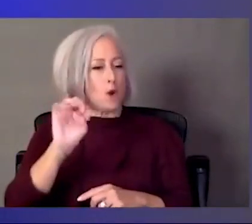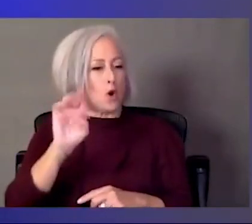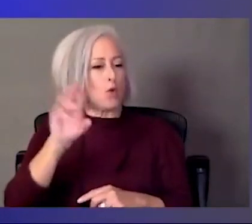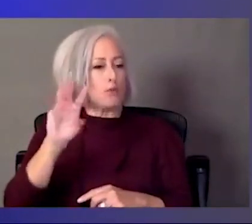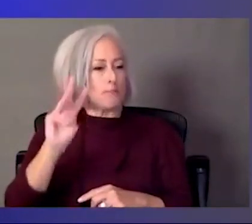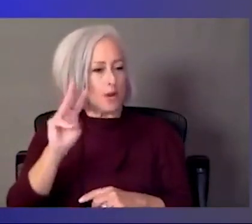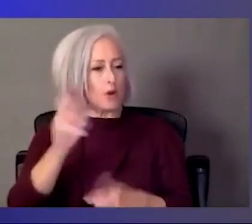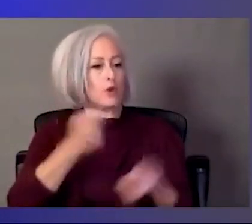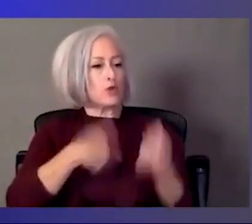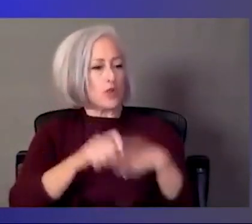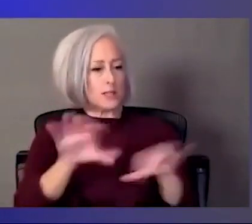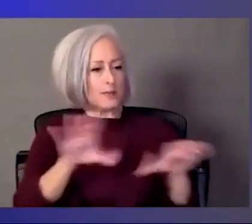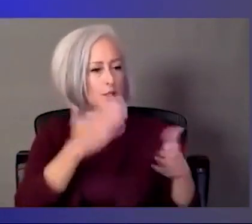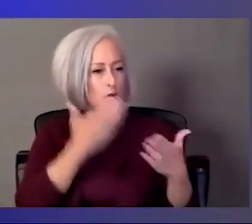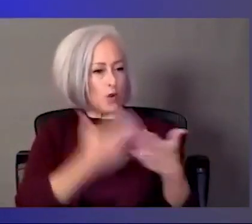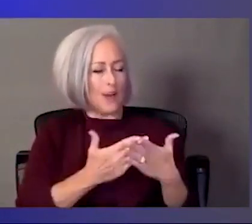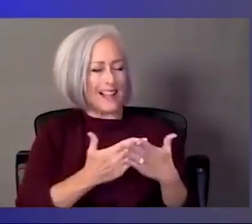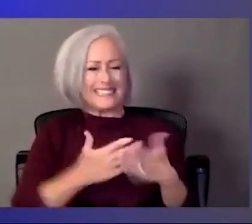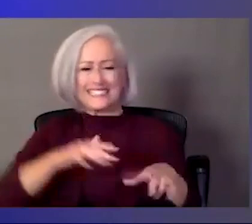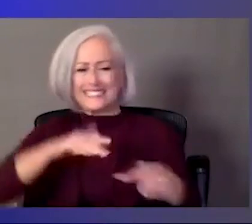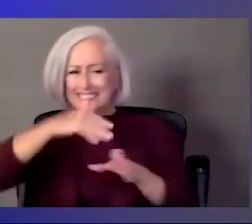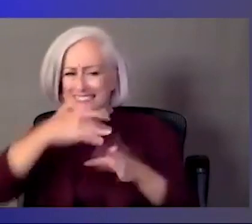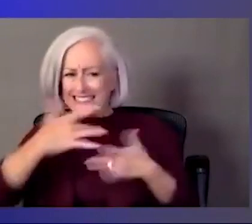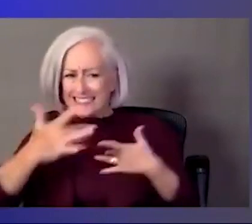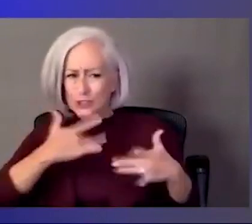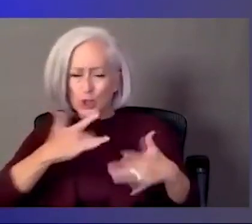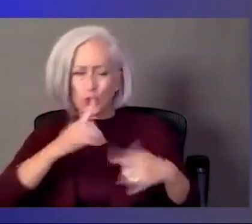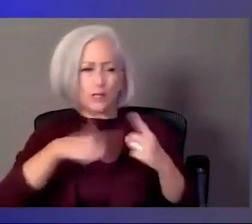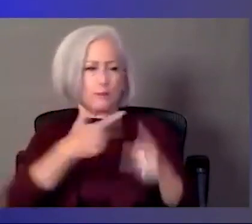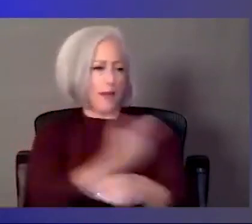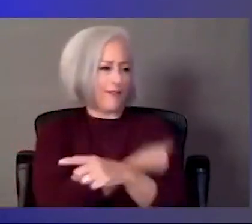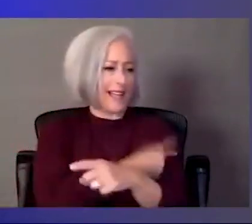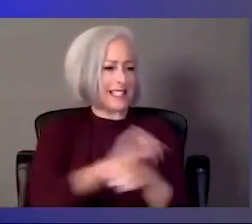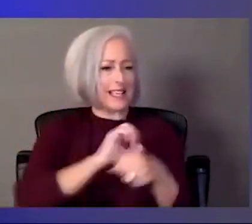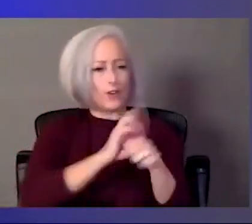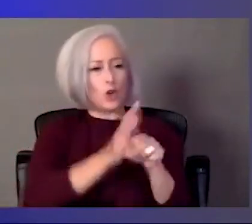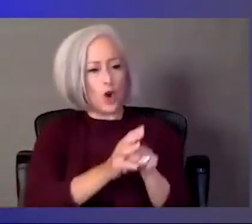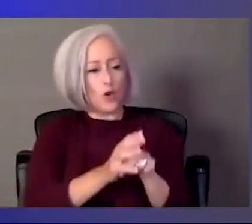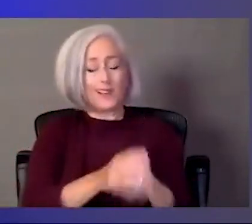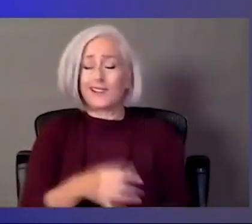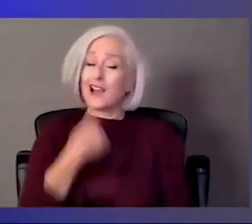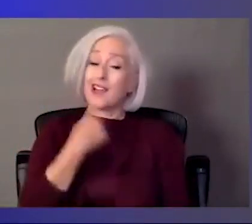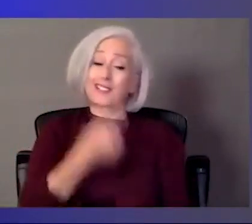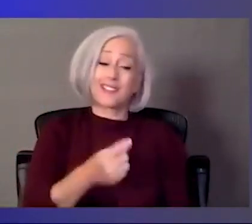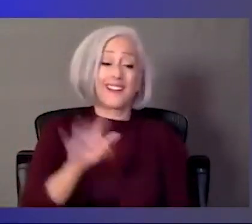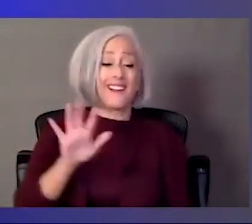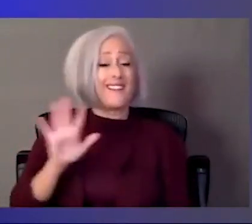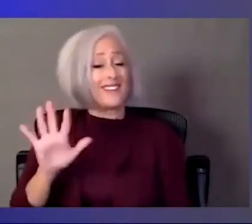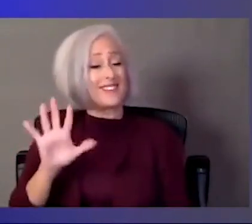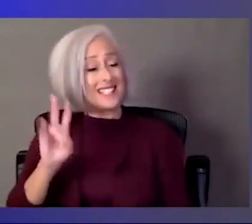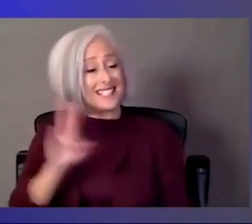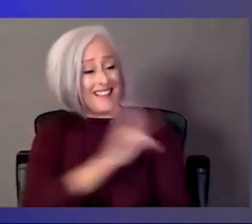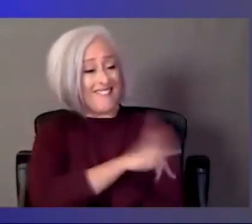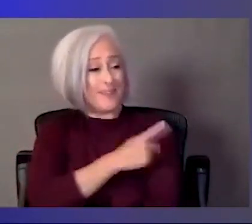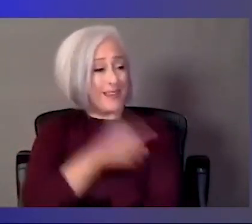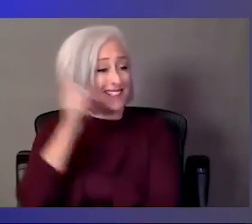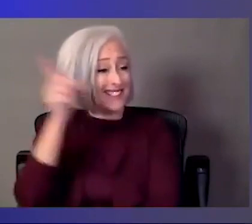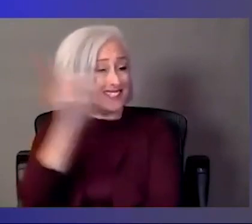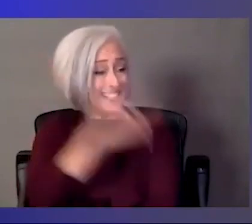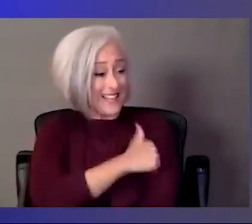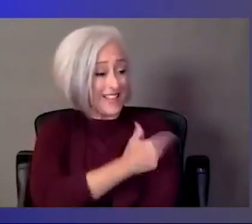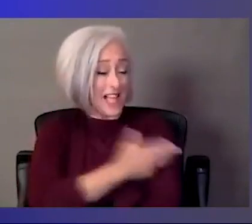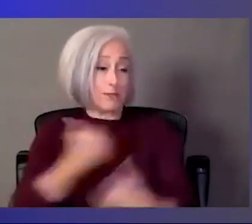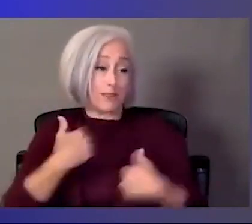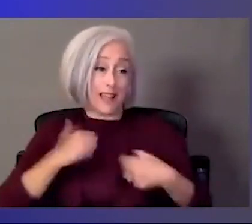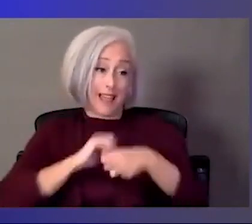COVID vaccination, and I told him, I said, we have 57 patients over in the hospital right now with COVID. Many of them